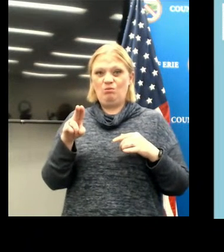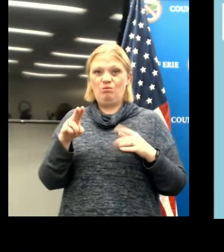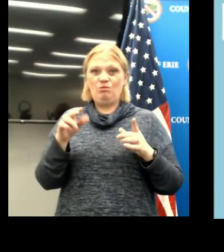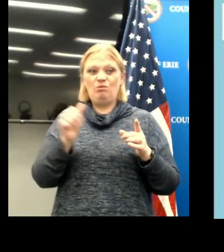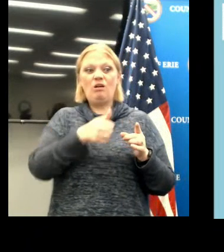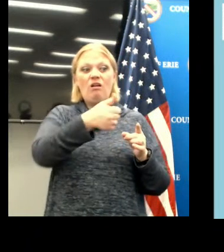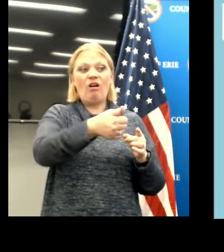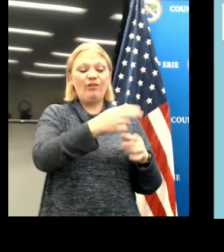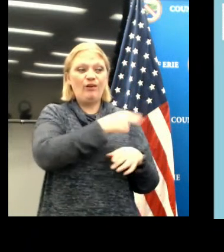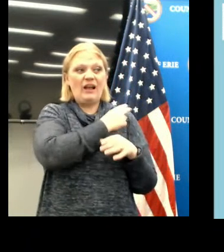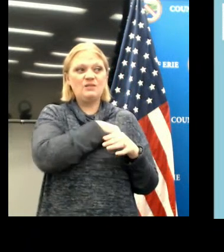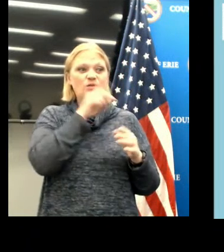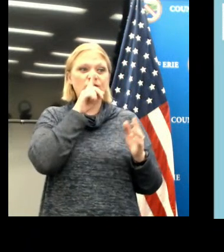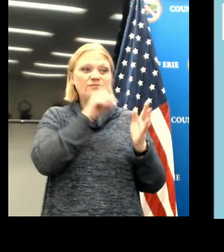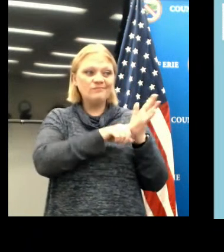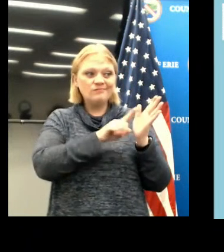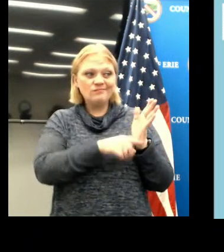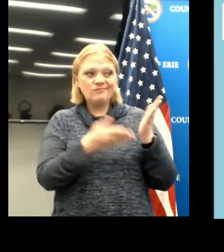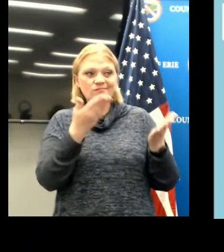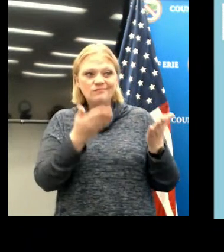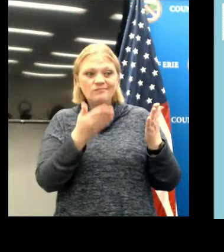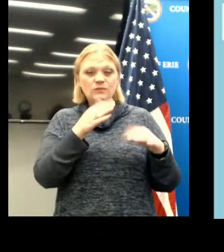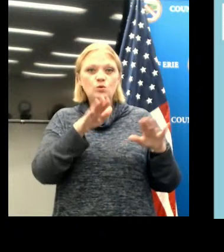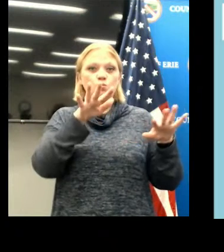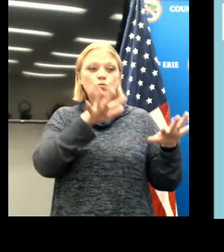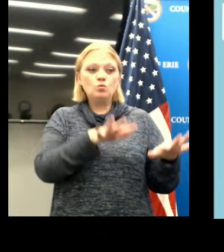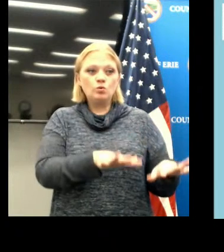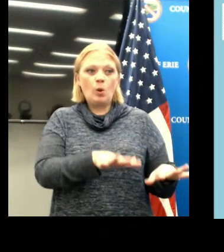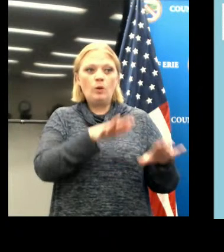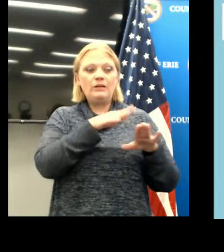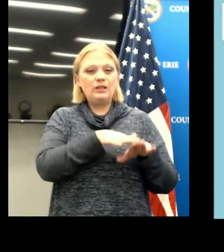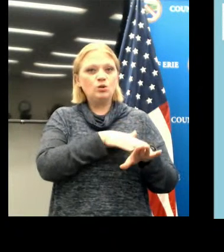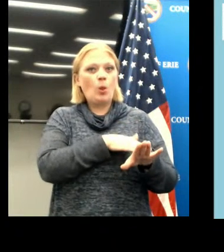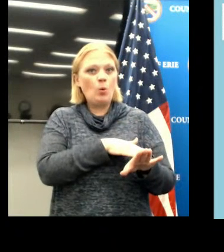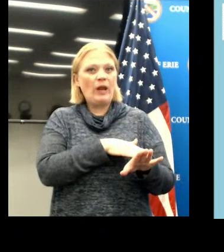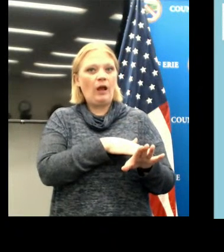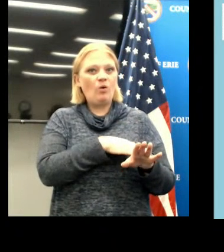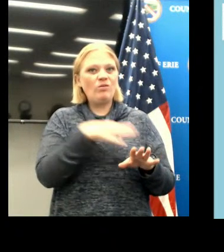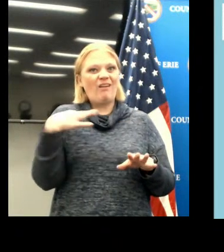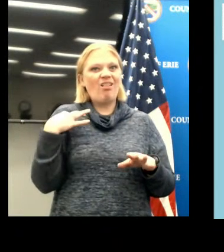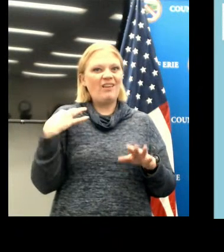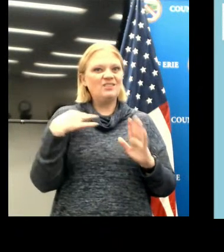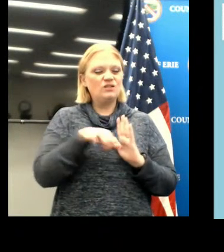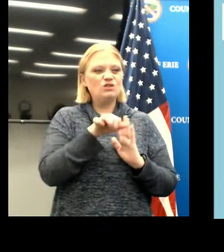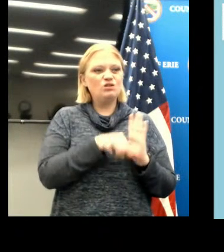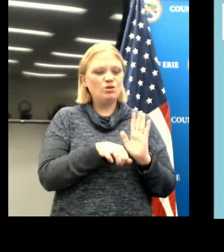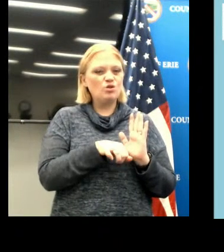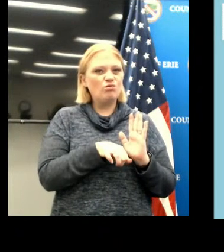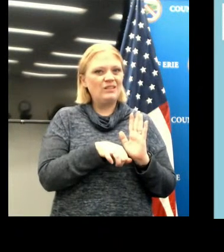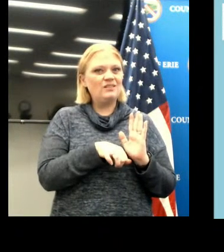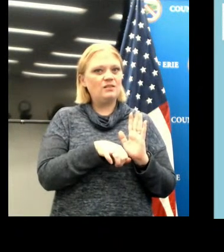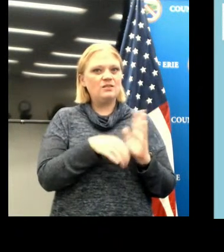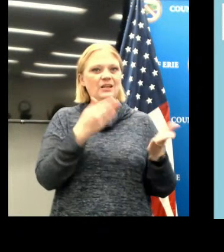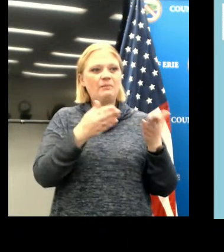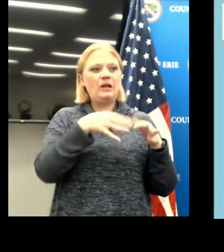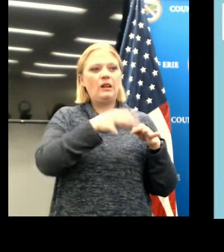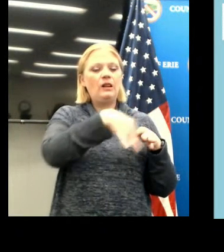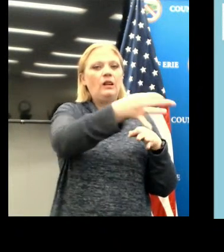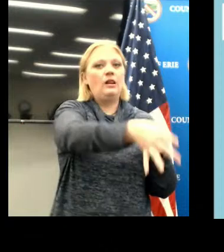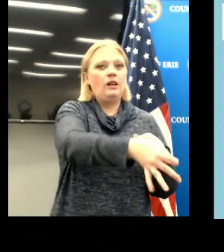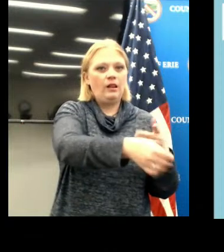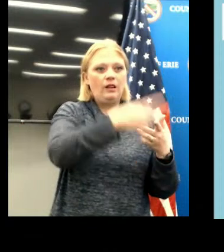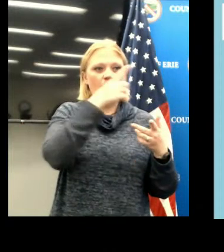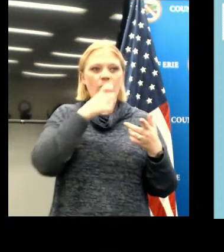that they're looking at potentially slowing down elective surgeries and the like so that they can handle what is expected to be a